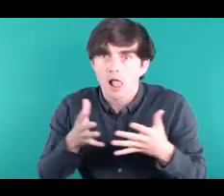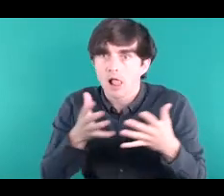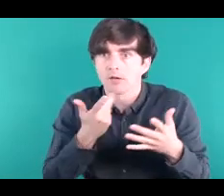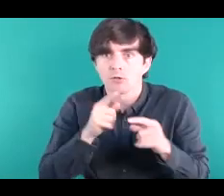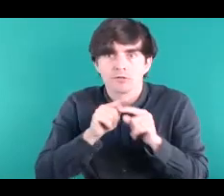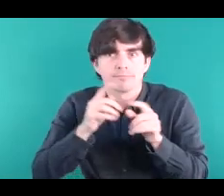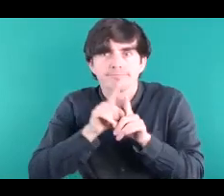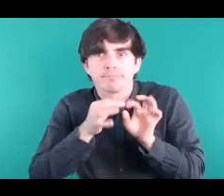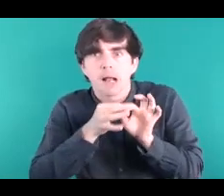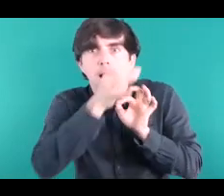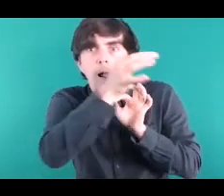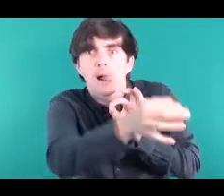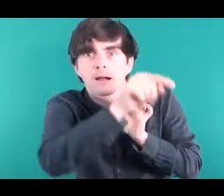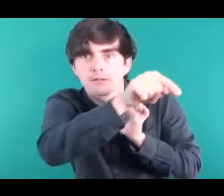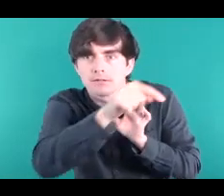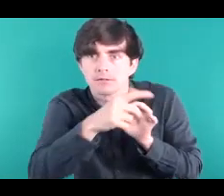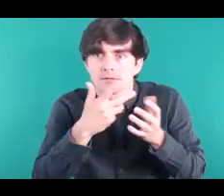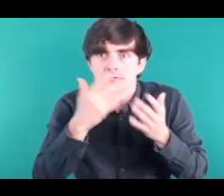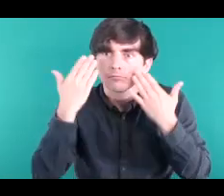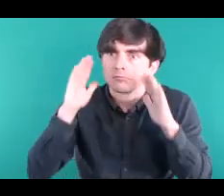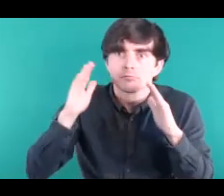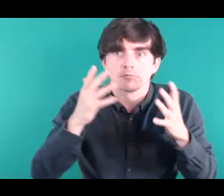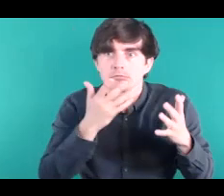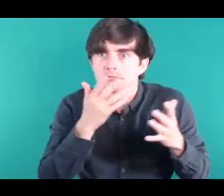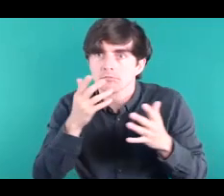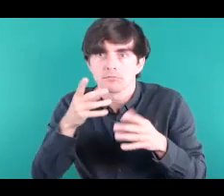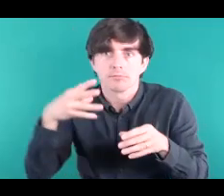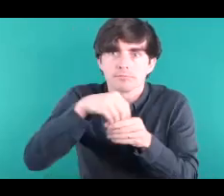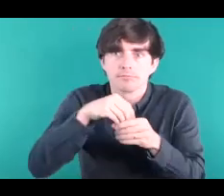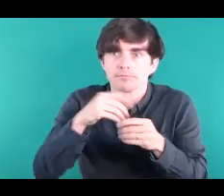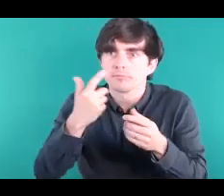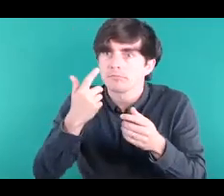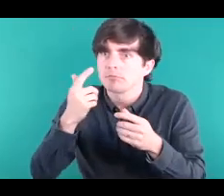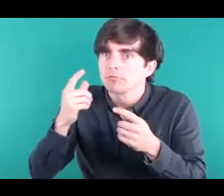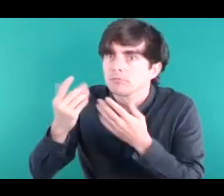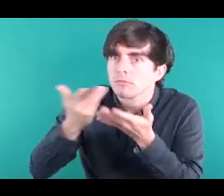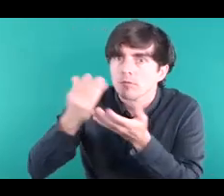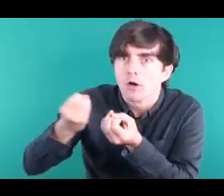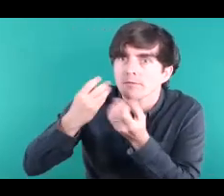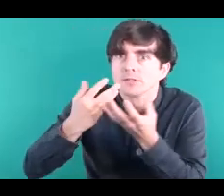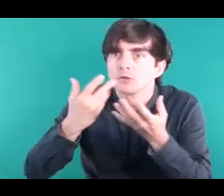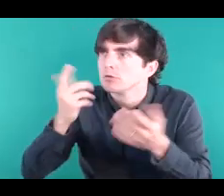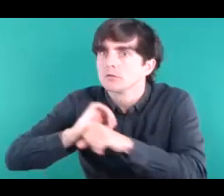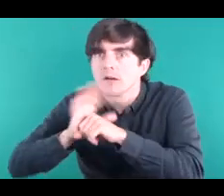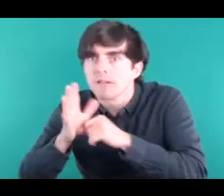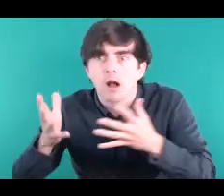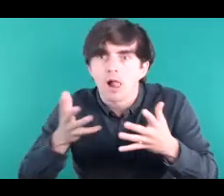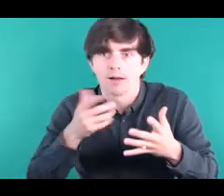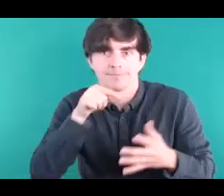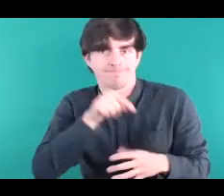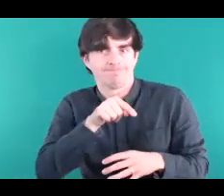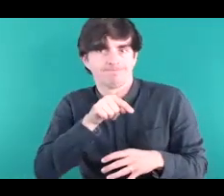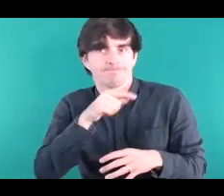broad registries do not always feature identification of persons with disabilities, which has been one of the key questions